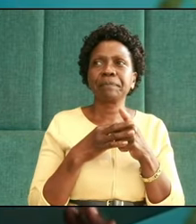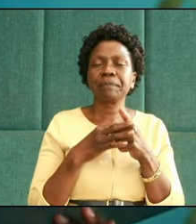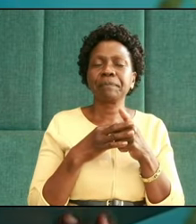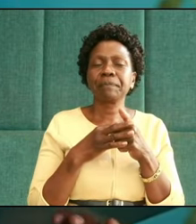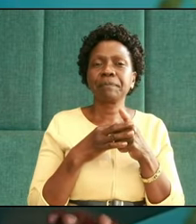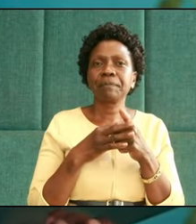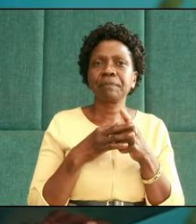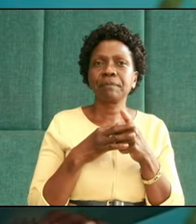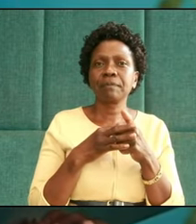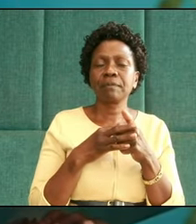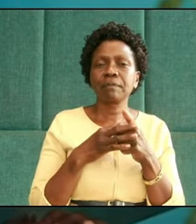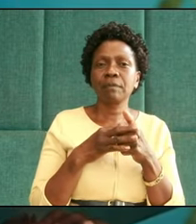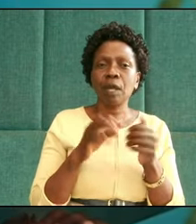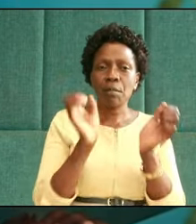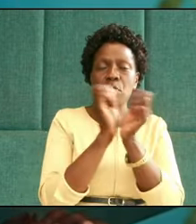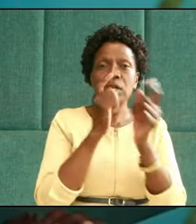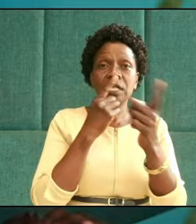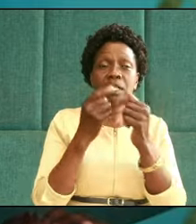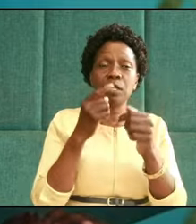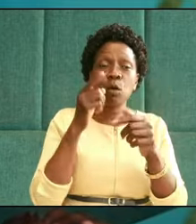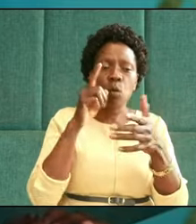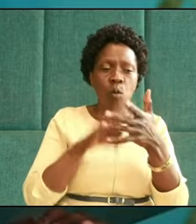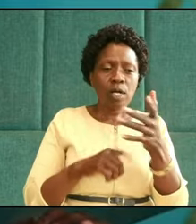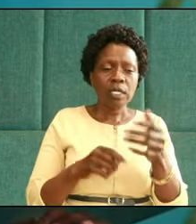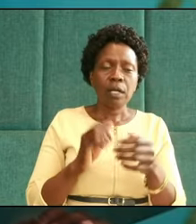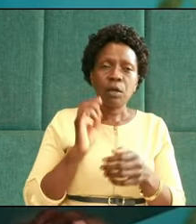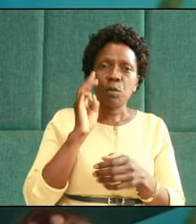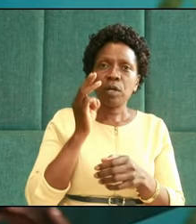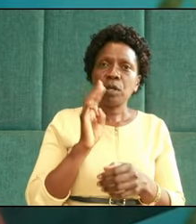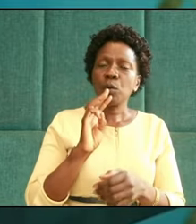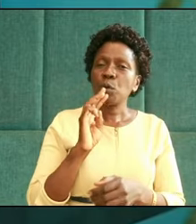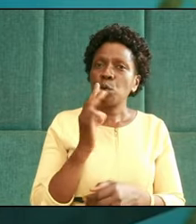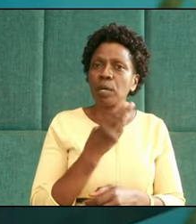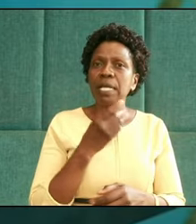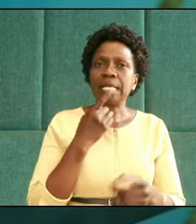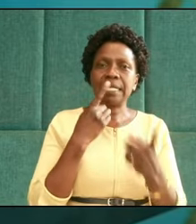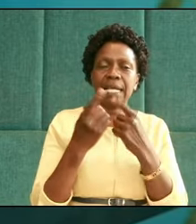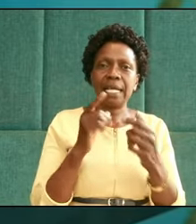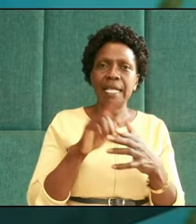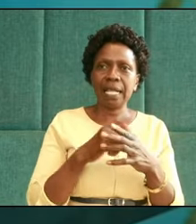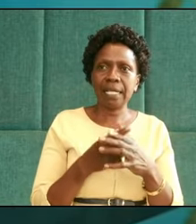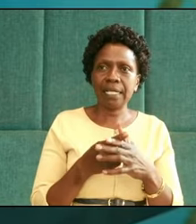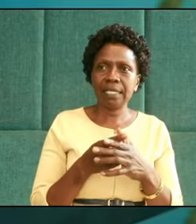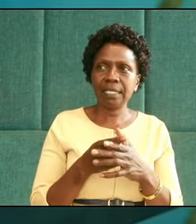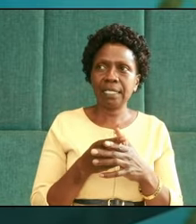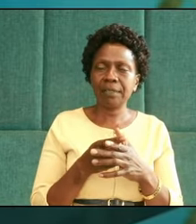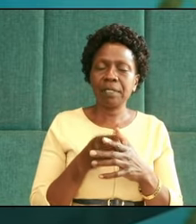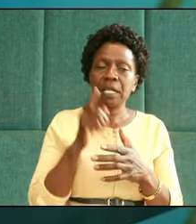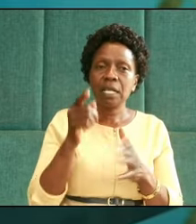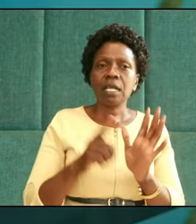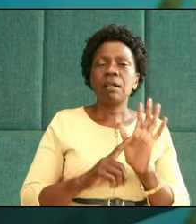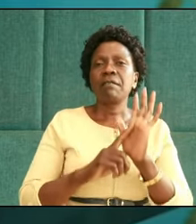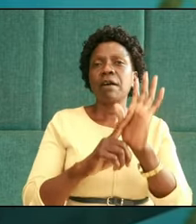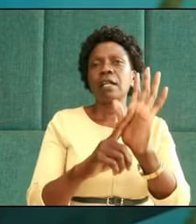through. Paul says, what shall we say then to these things? These things are referring